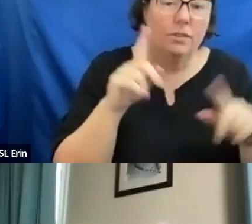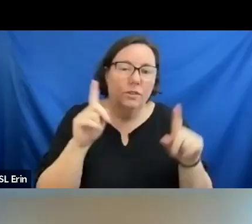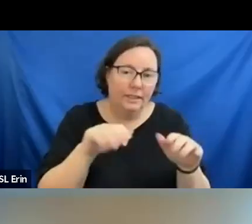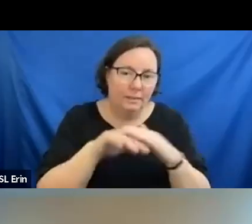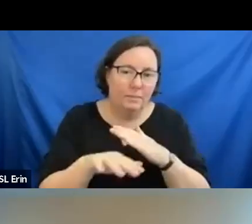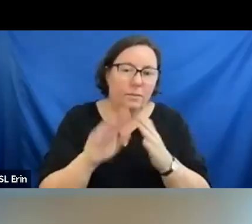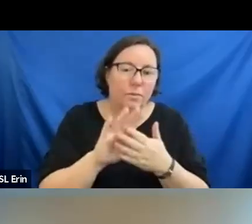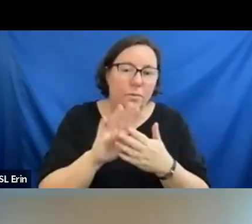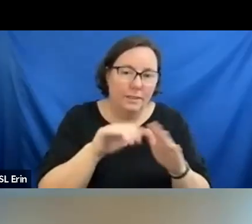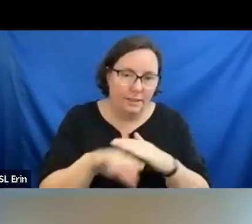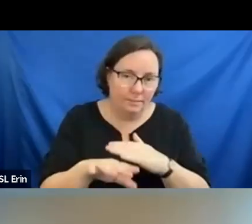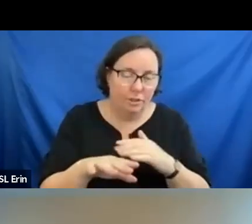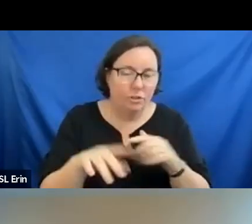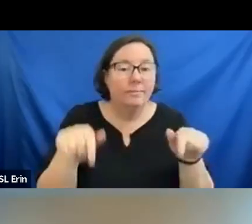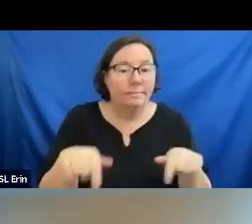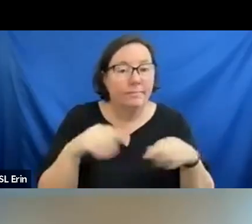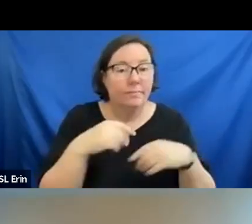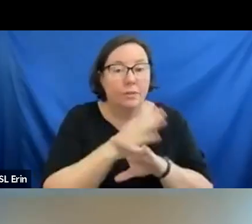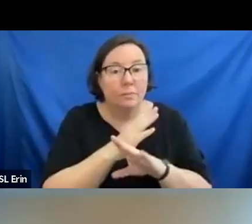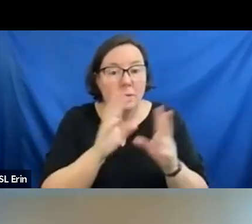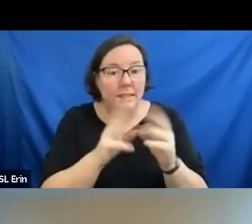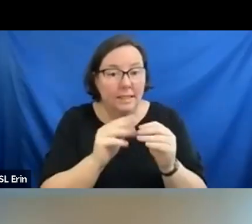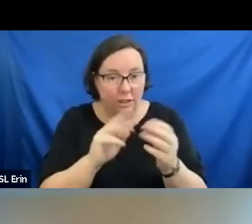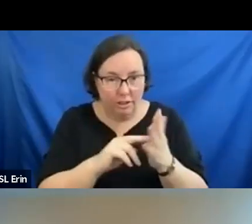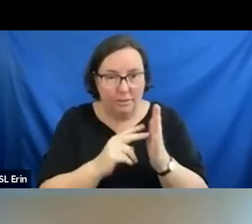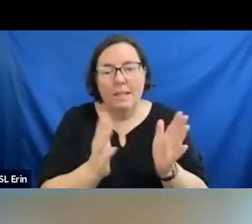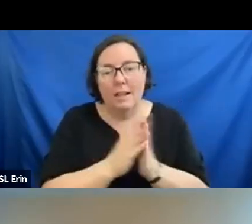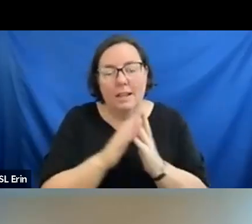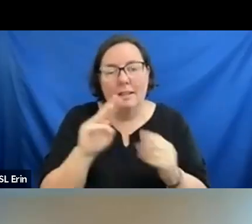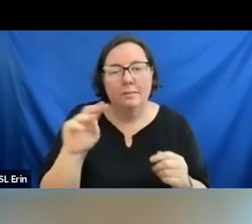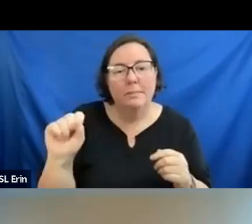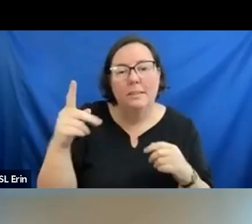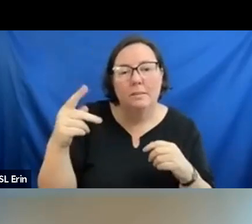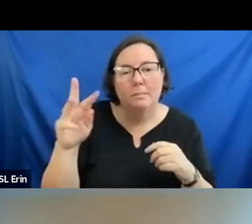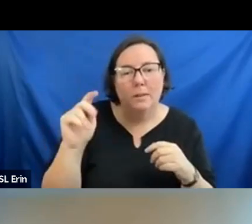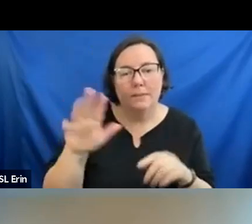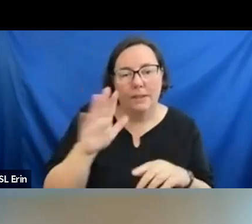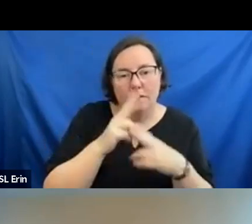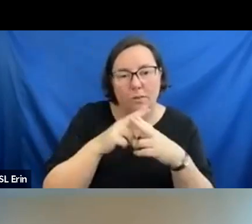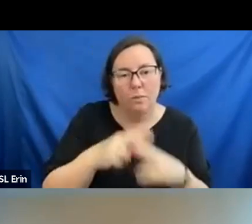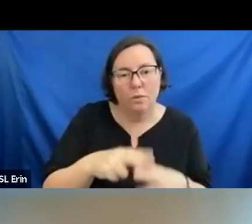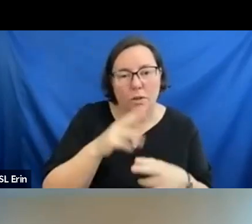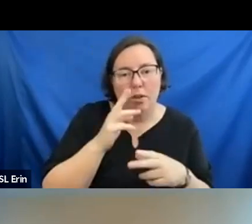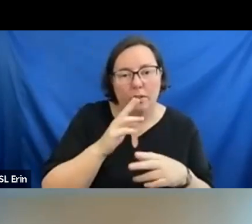Force. Because this is a remote session, I will ask Ms. Parvex to call the roll, please.